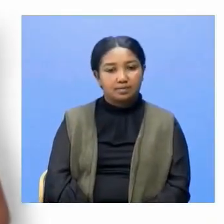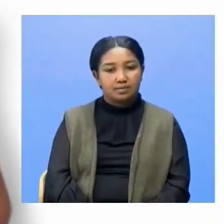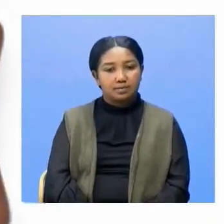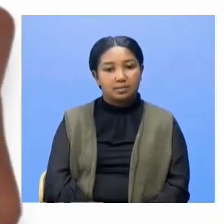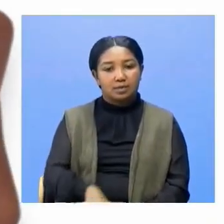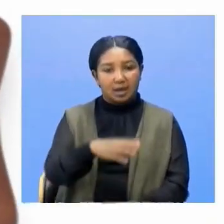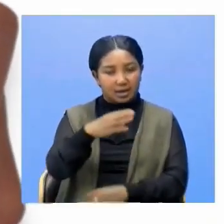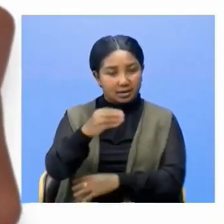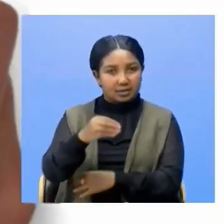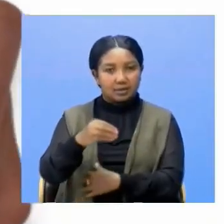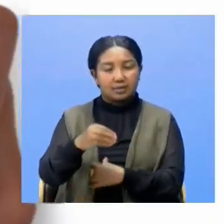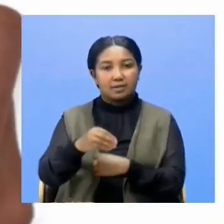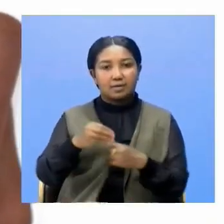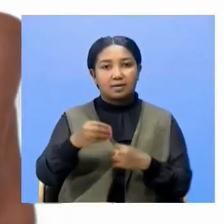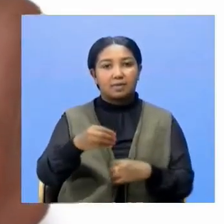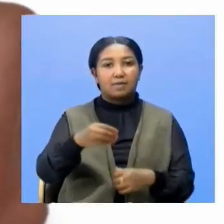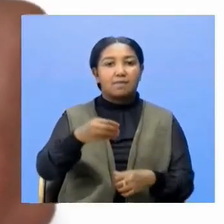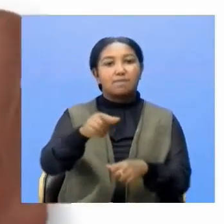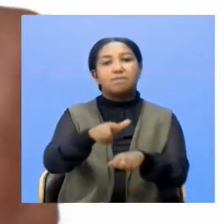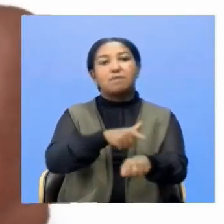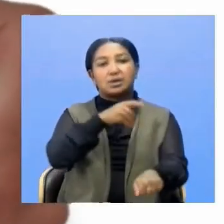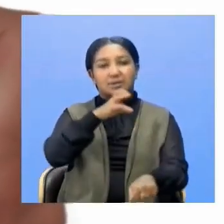and farthest.